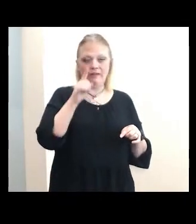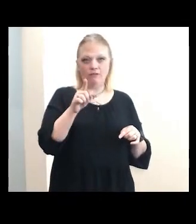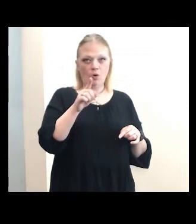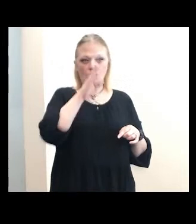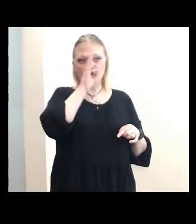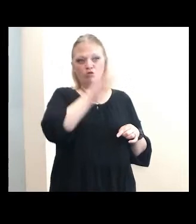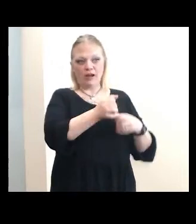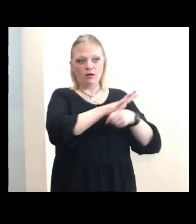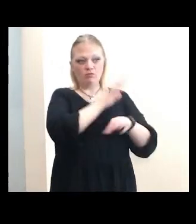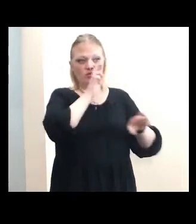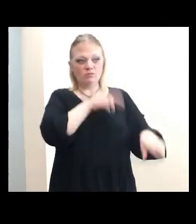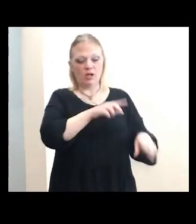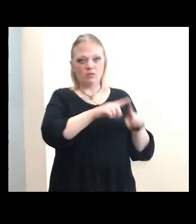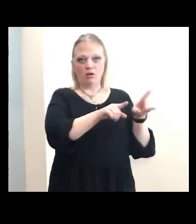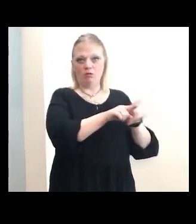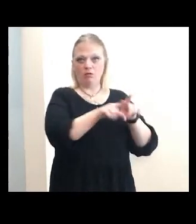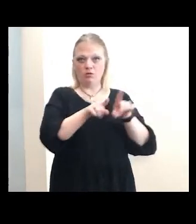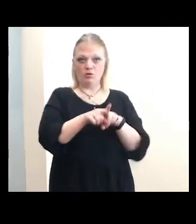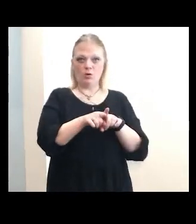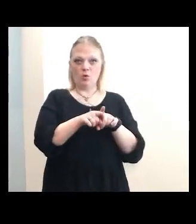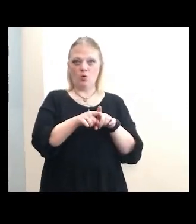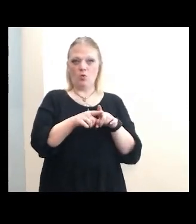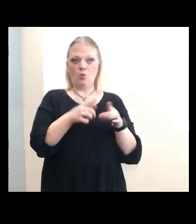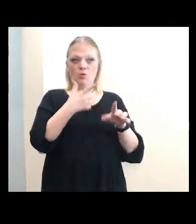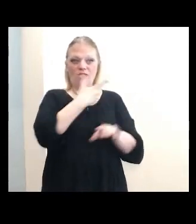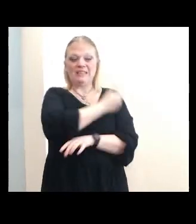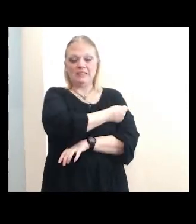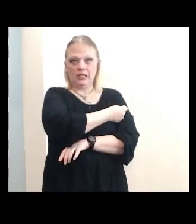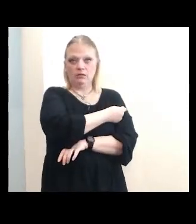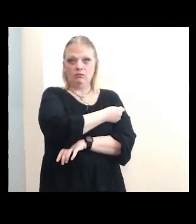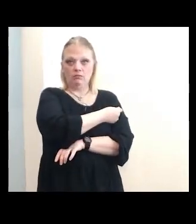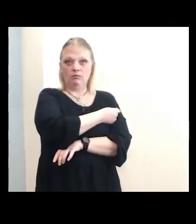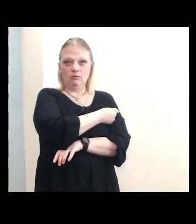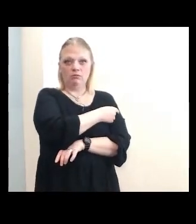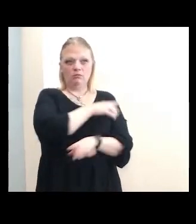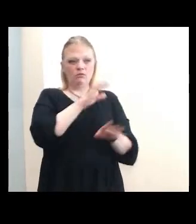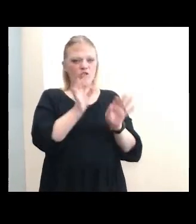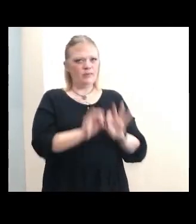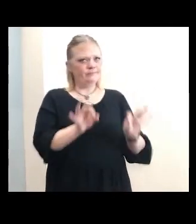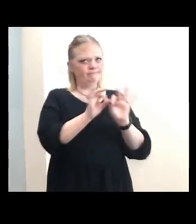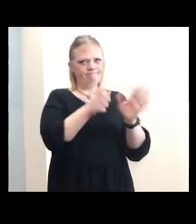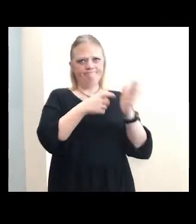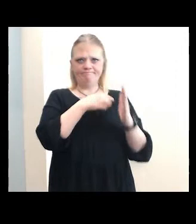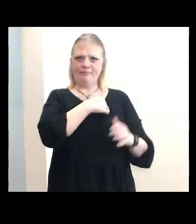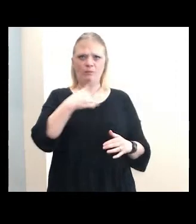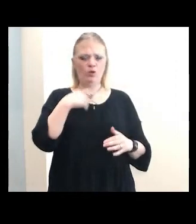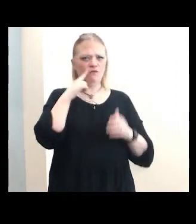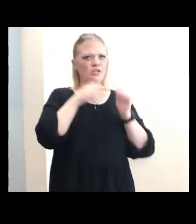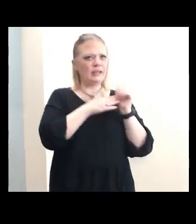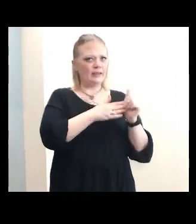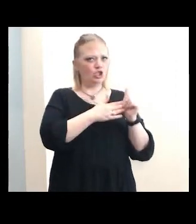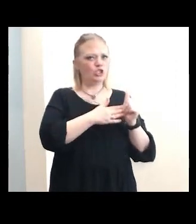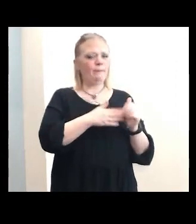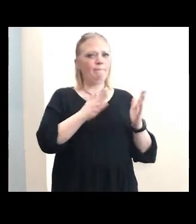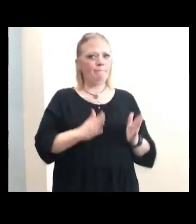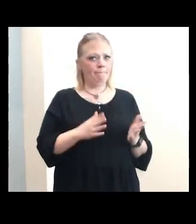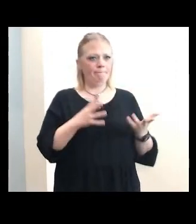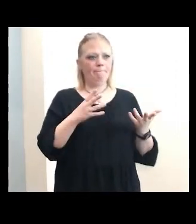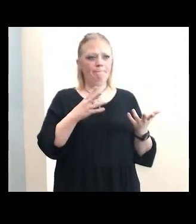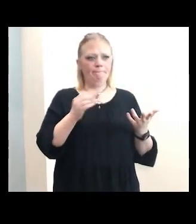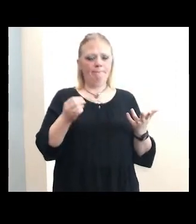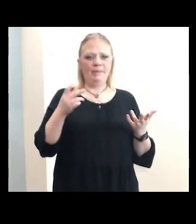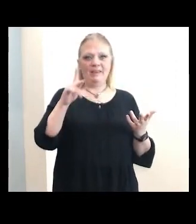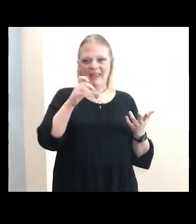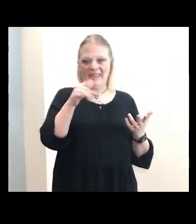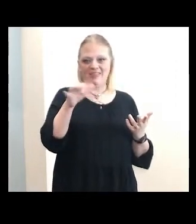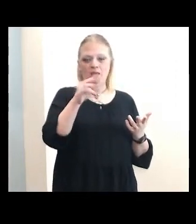direct COVID-19 response, but also vaccine as a key member of the vaccine hub leadership. And Kathy and I talked a